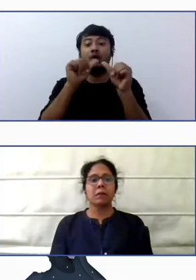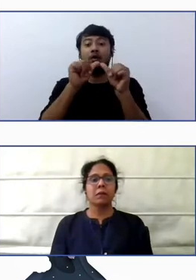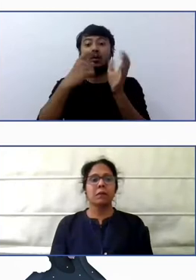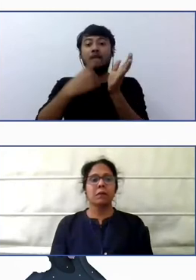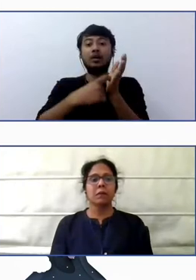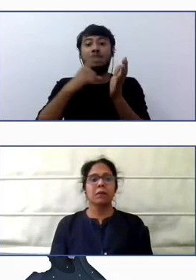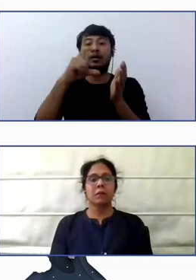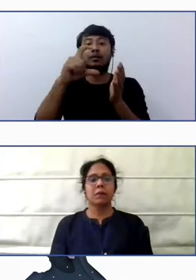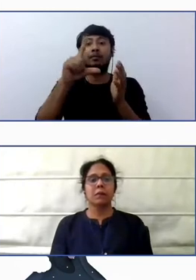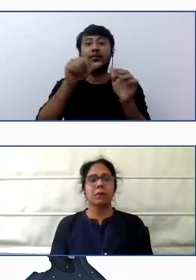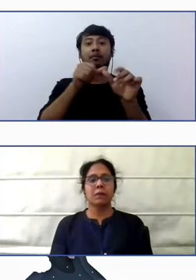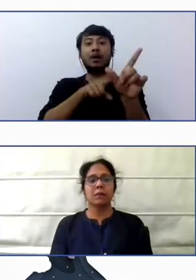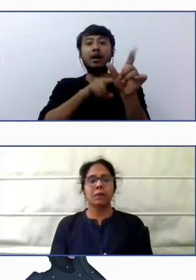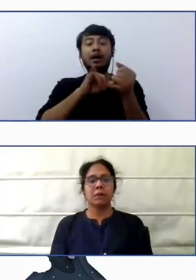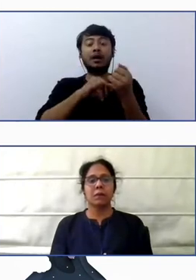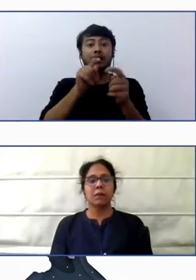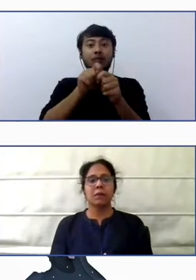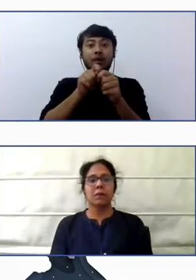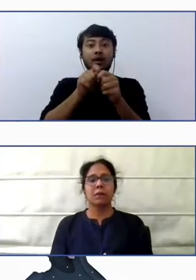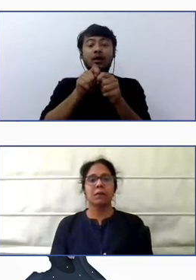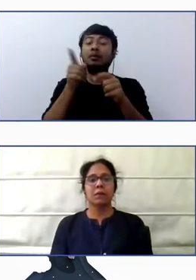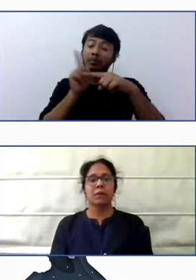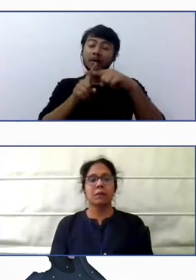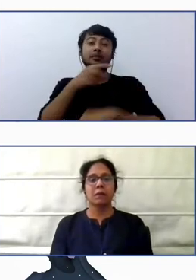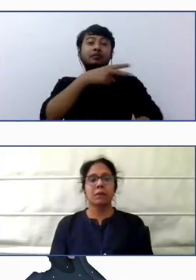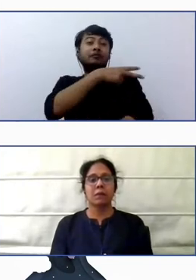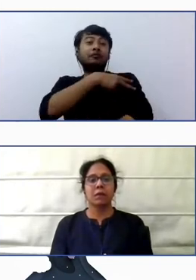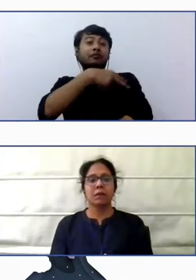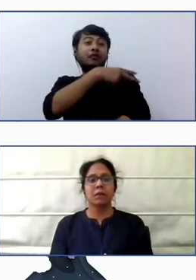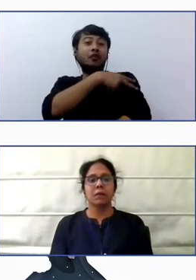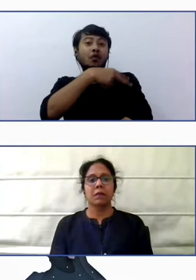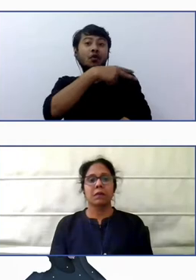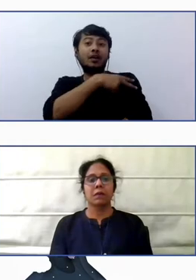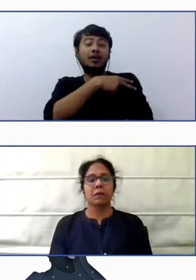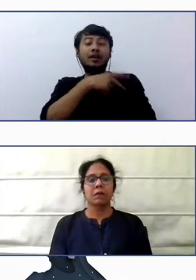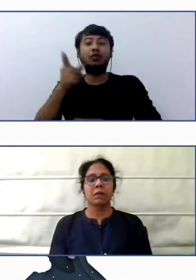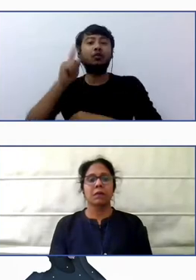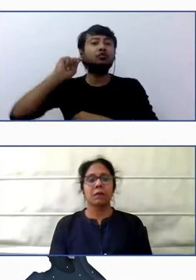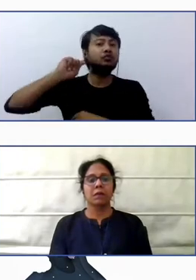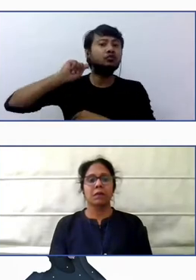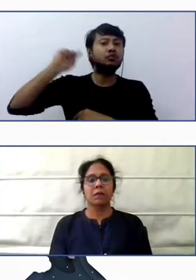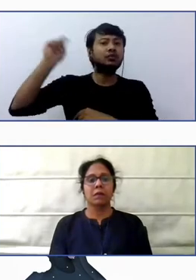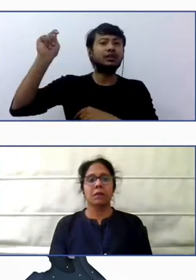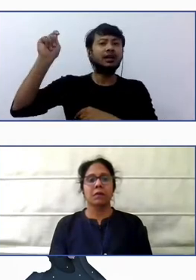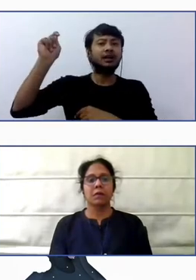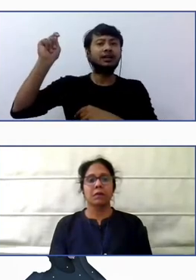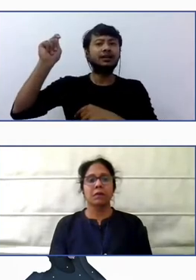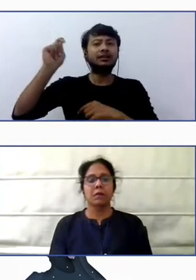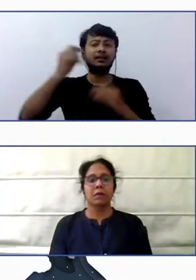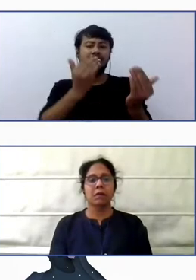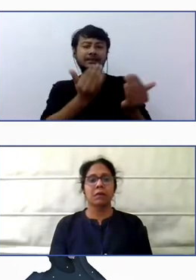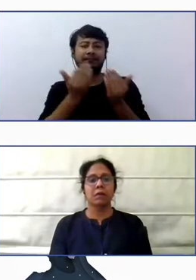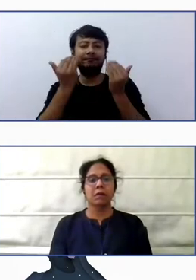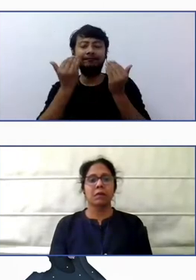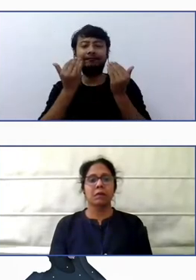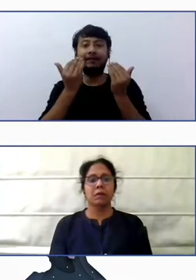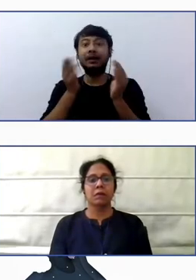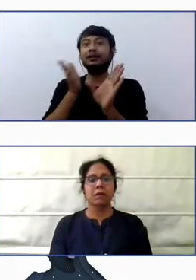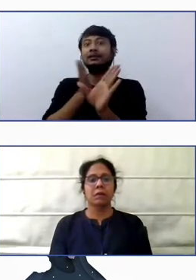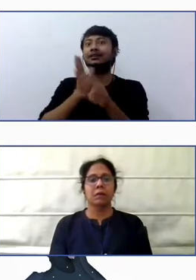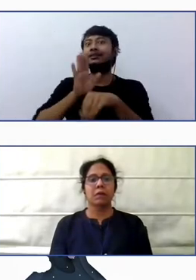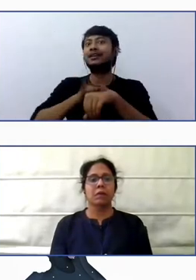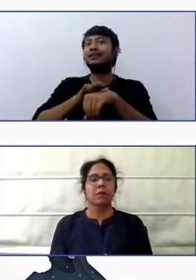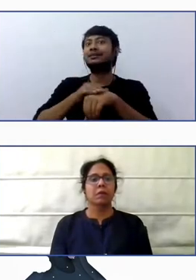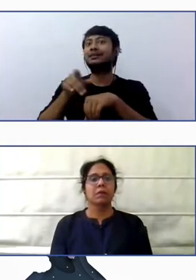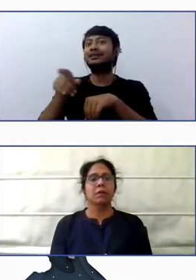at various organizations, including one for preventing suicide, as she is a trained psychologist. We will hear more